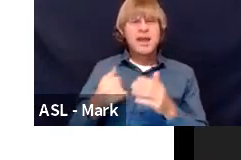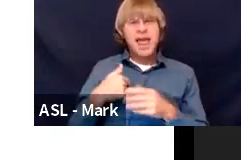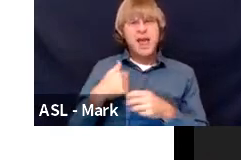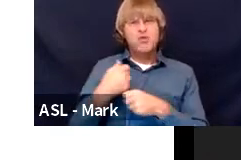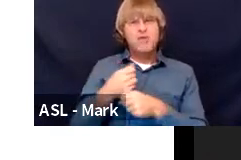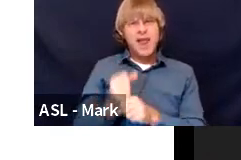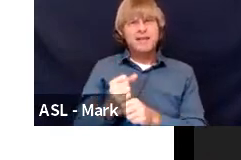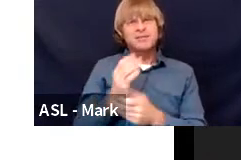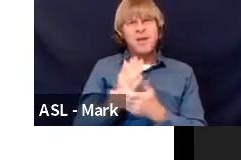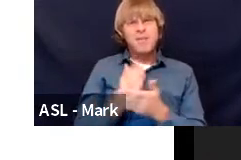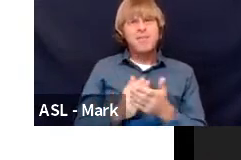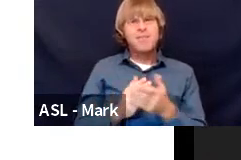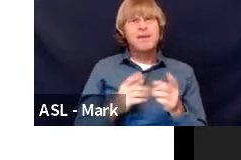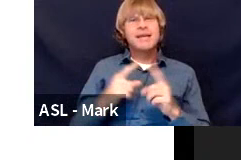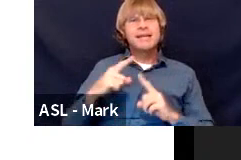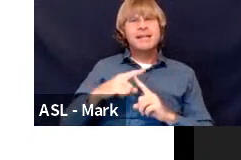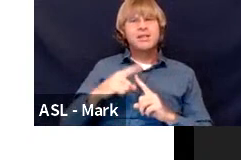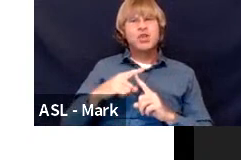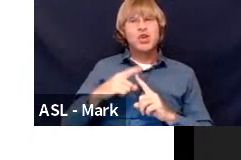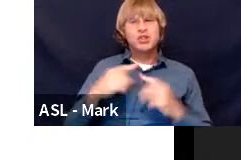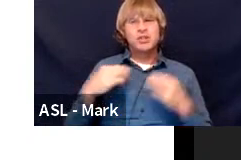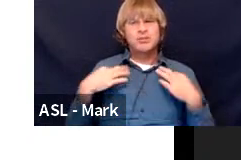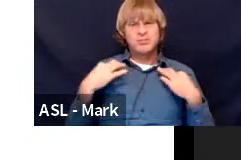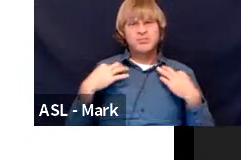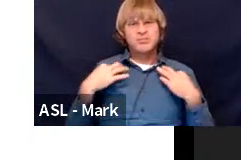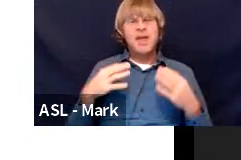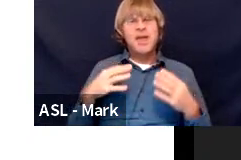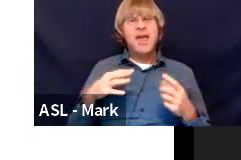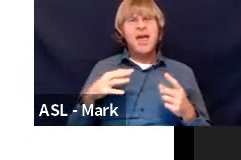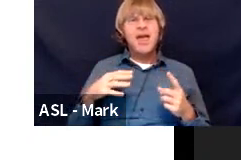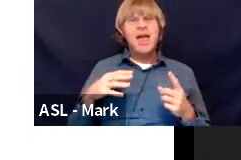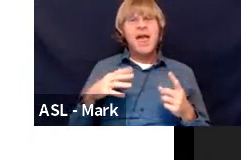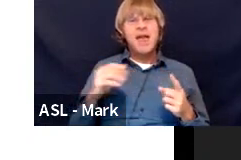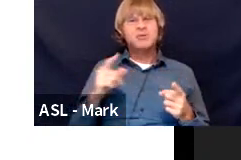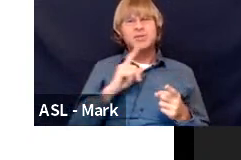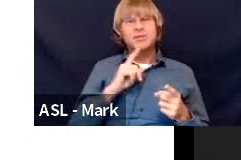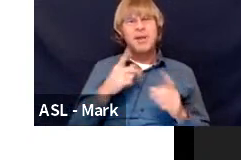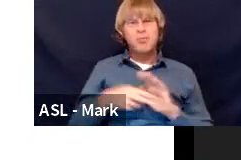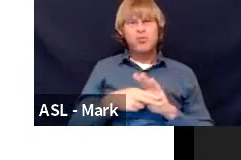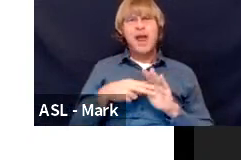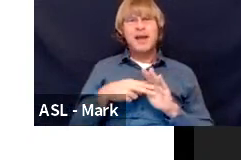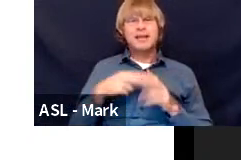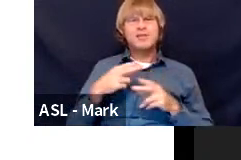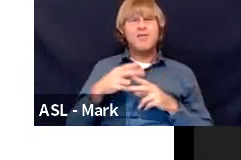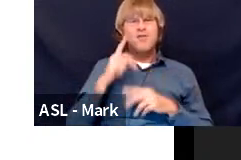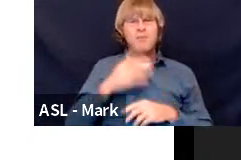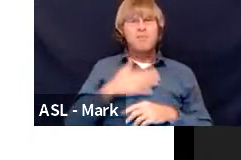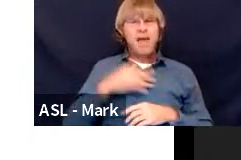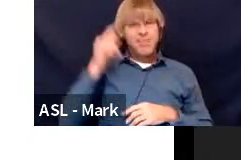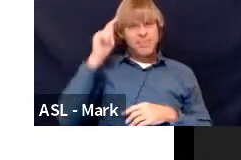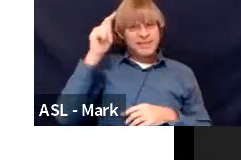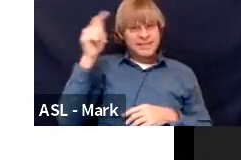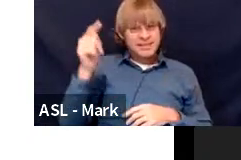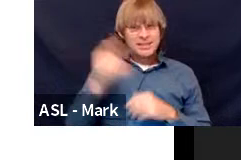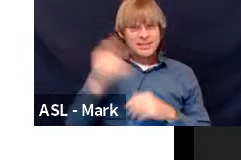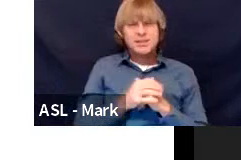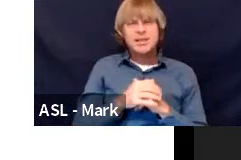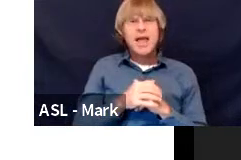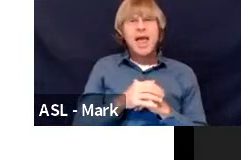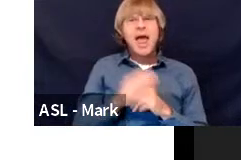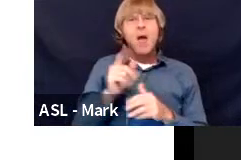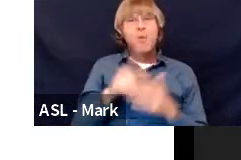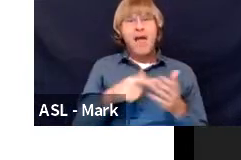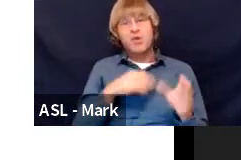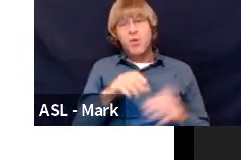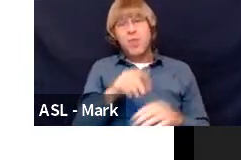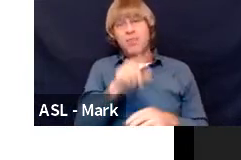created some t-shirts, and it was a branded t-shirt line for my thesis. And what I was doing